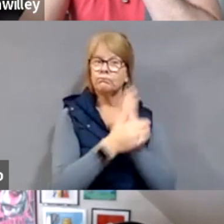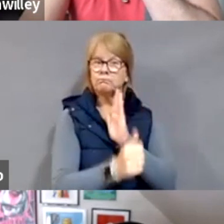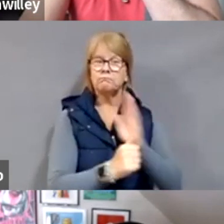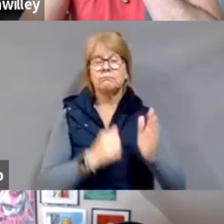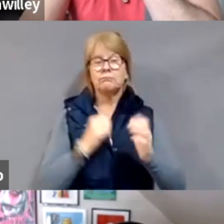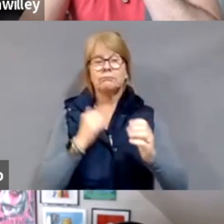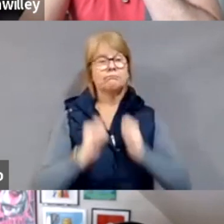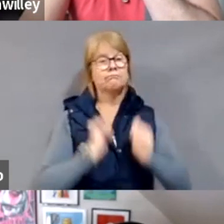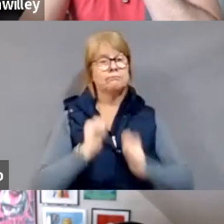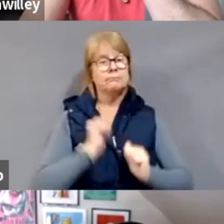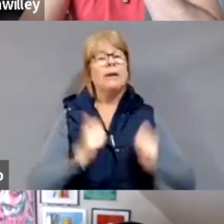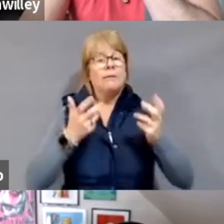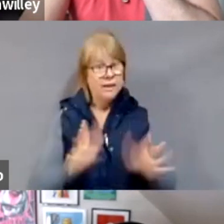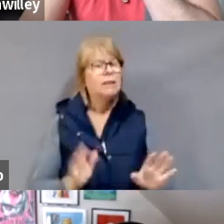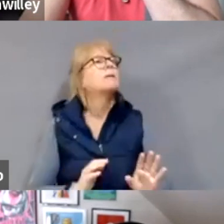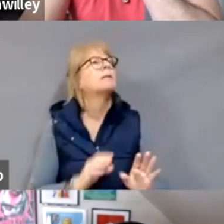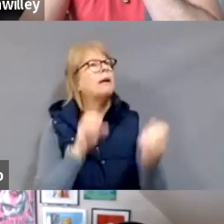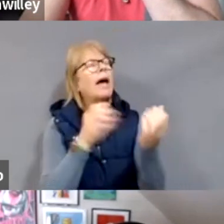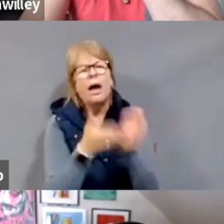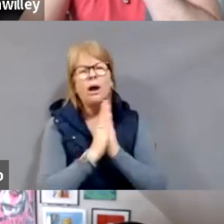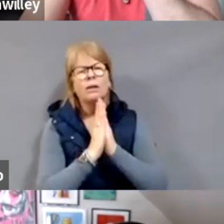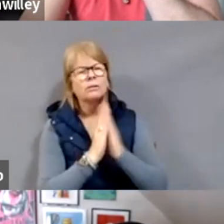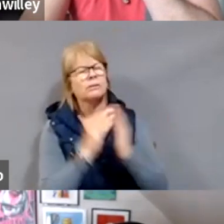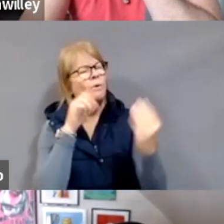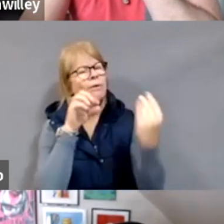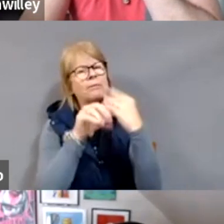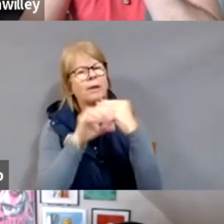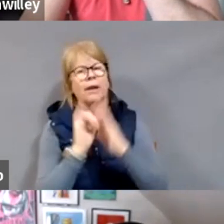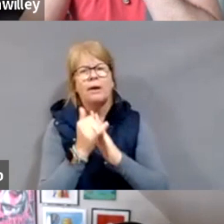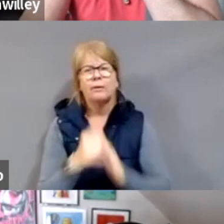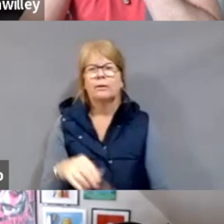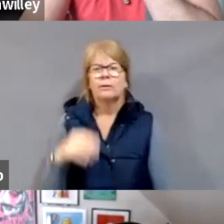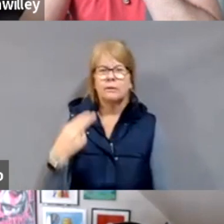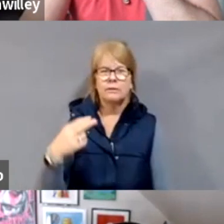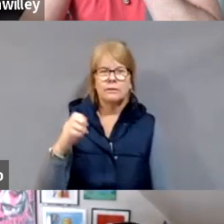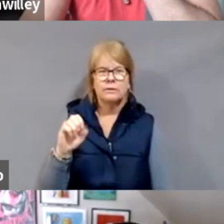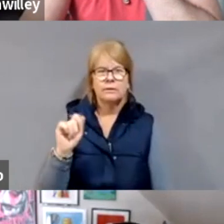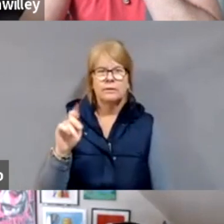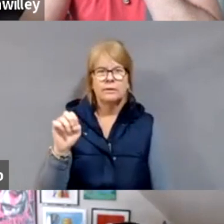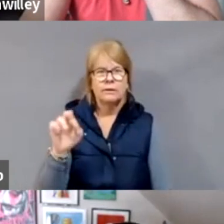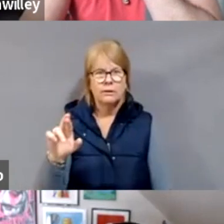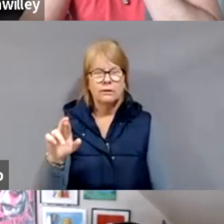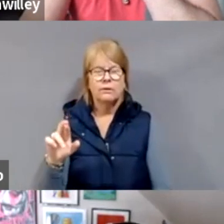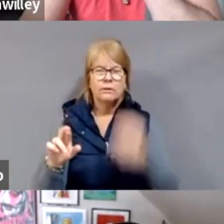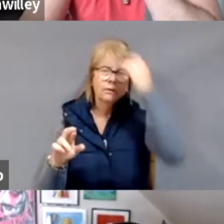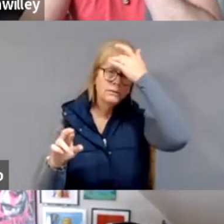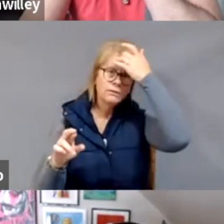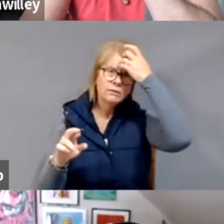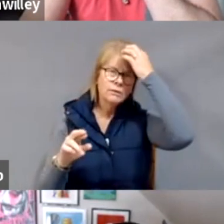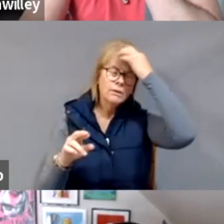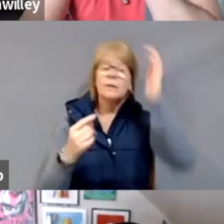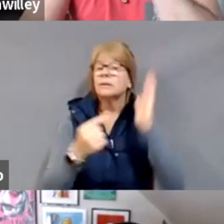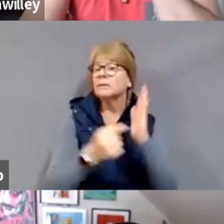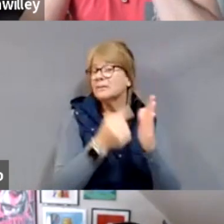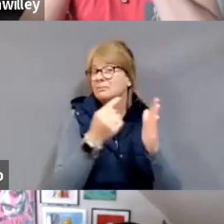to know kind of how to improve and whatnot. Yeah. I mean, occasionally you'll encounter somebody who might give you feedback in the room,